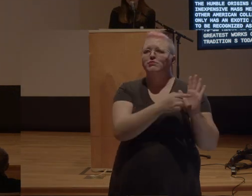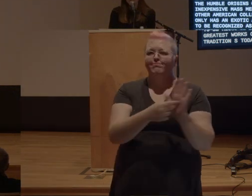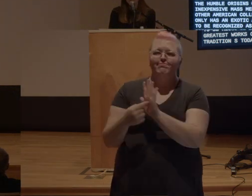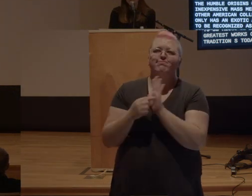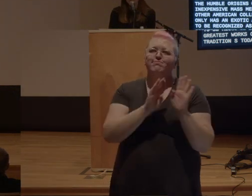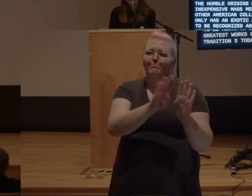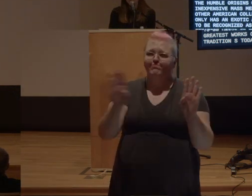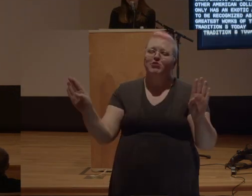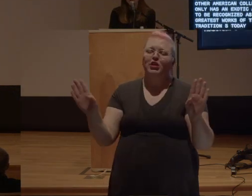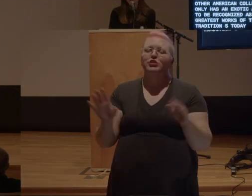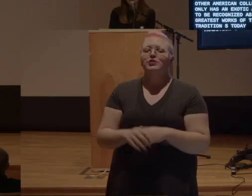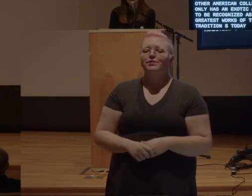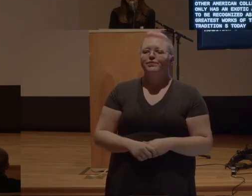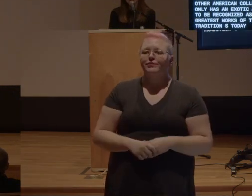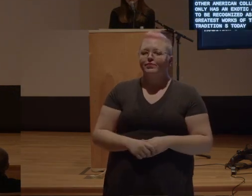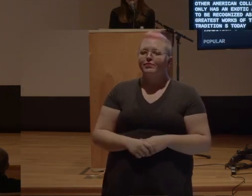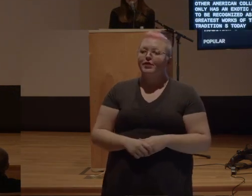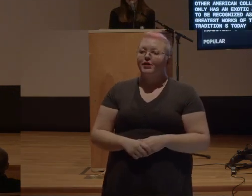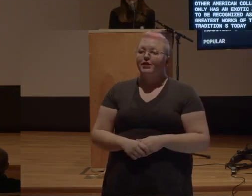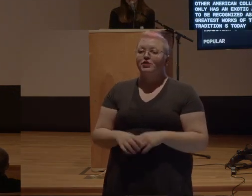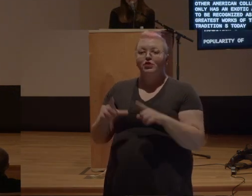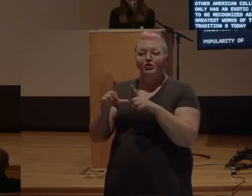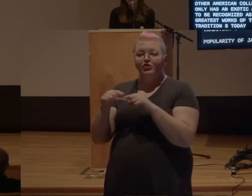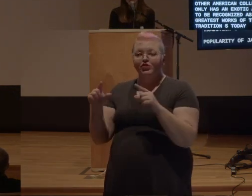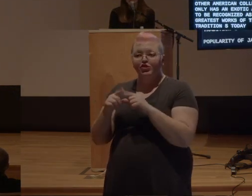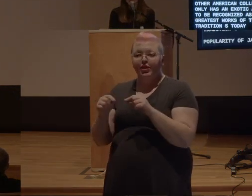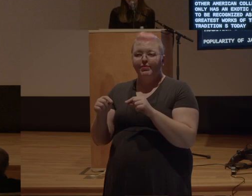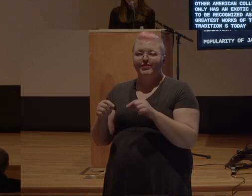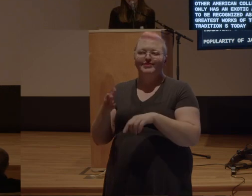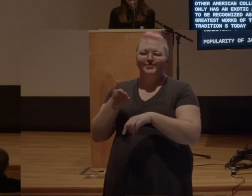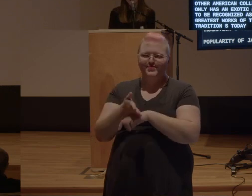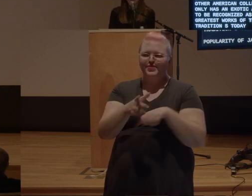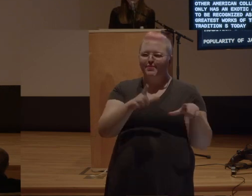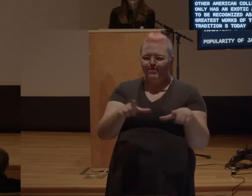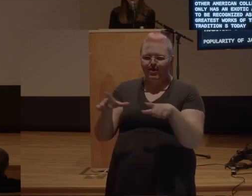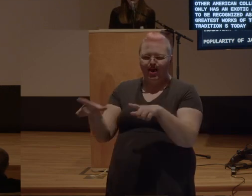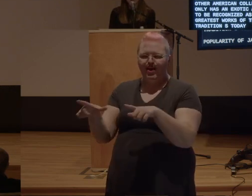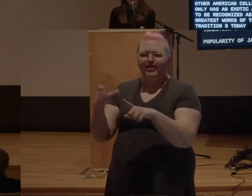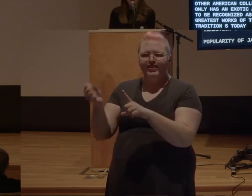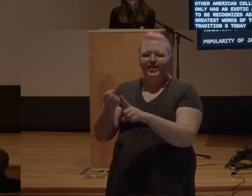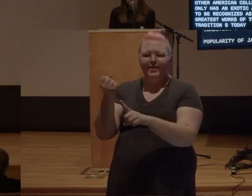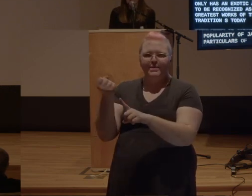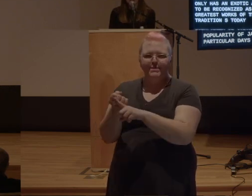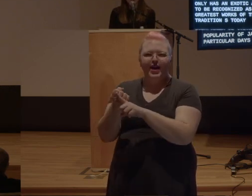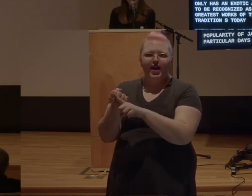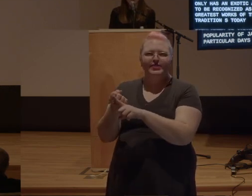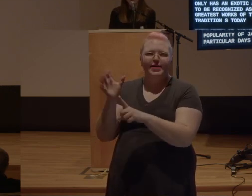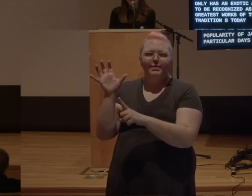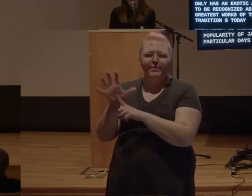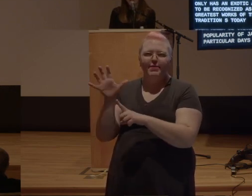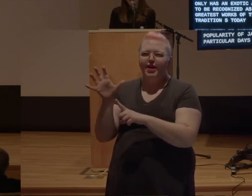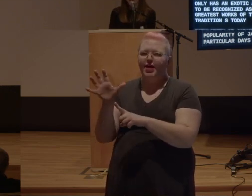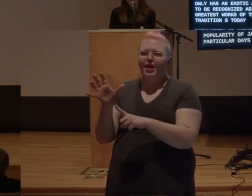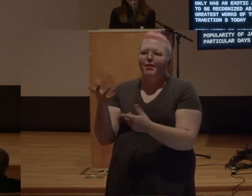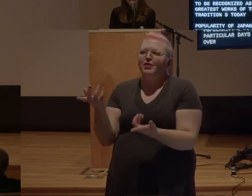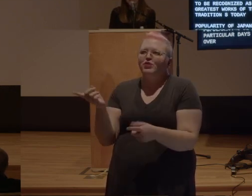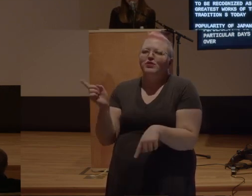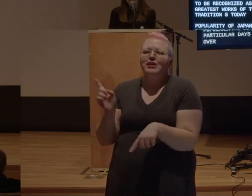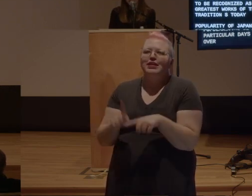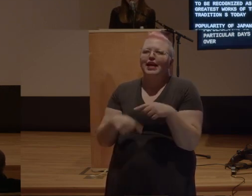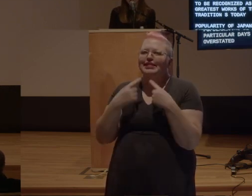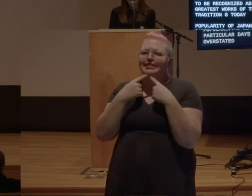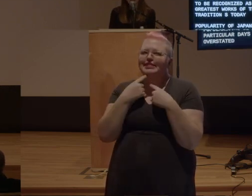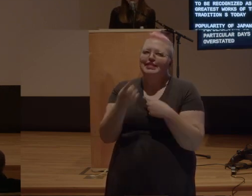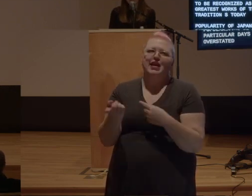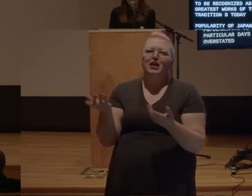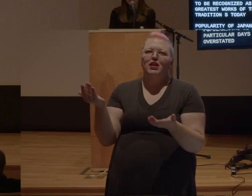The impact and popularity of Japanese woodblock prints, particularly those of the natural world, cannot be overstated.